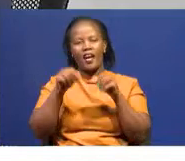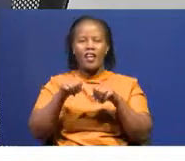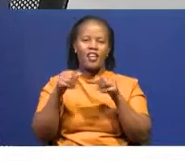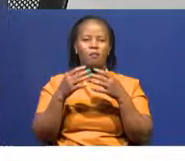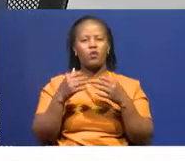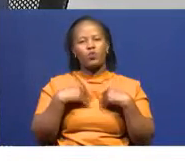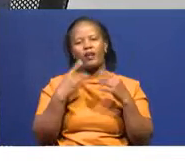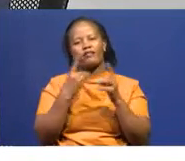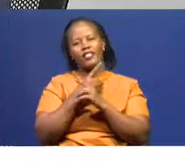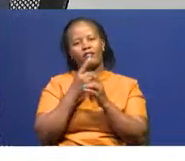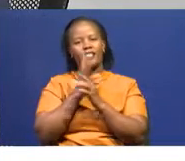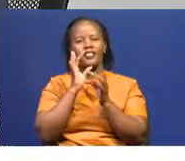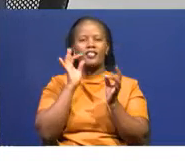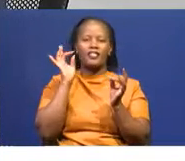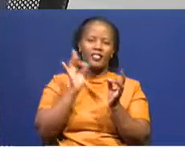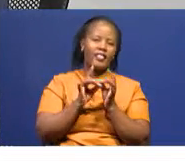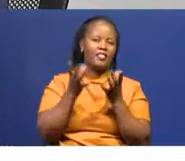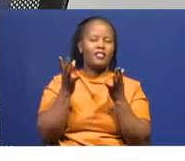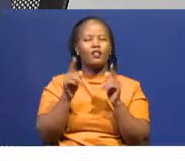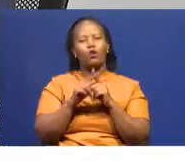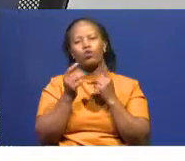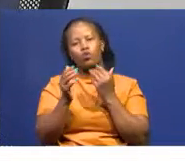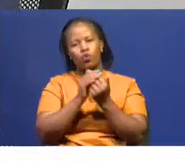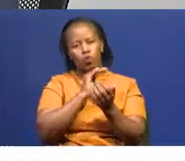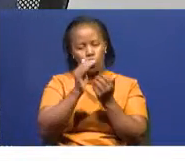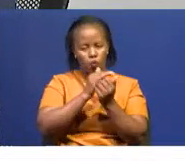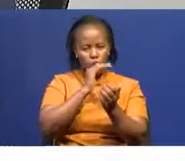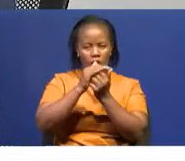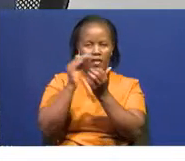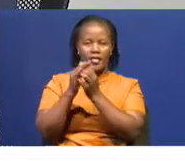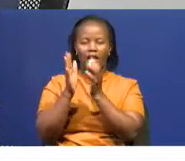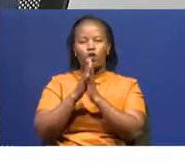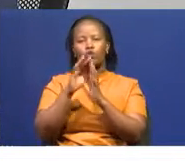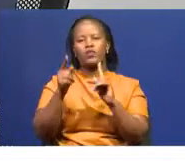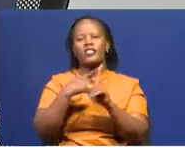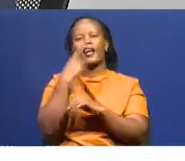biopsies, your pathology there and initiate treatment. Same for Makueni.